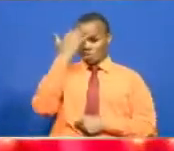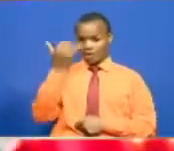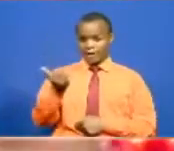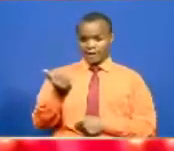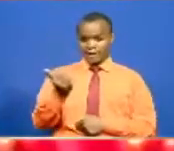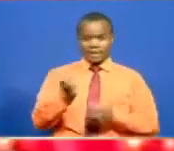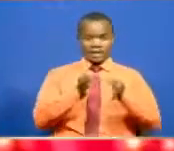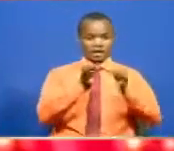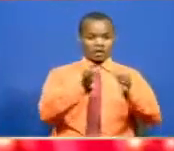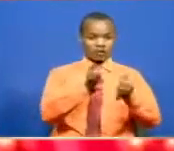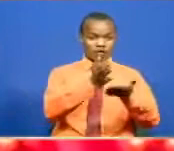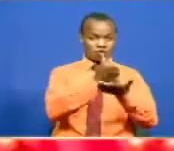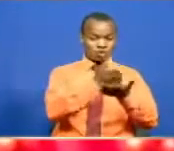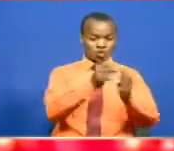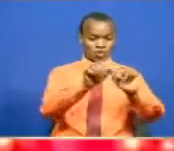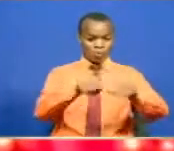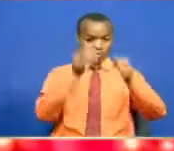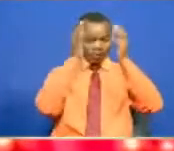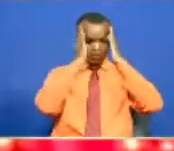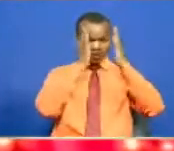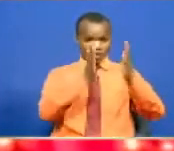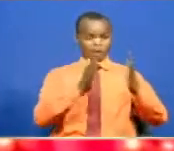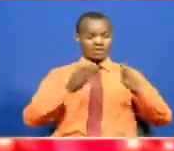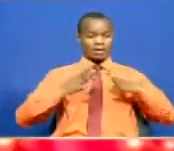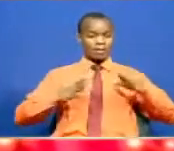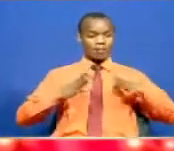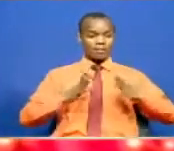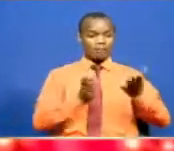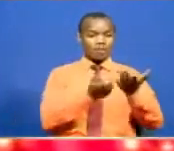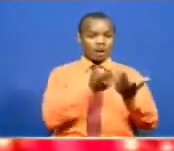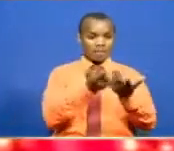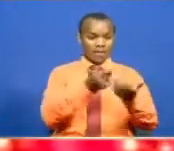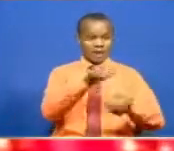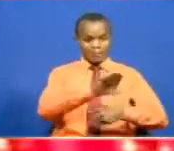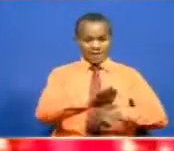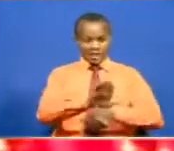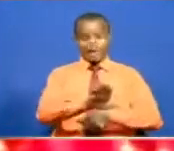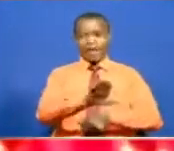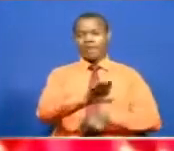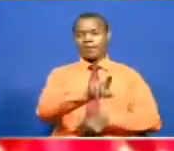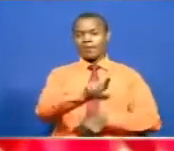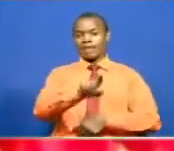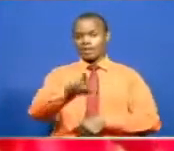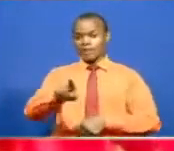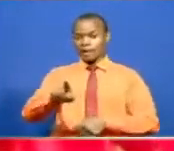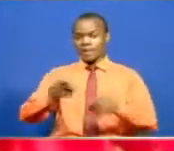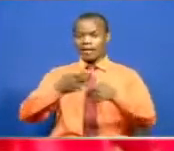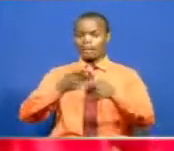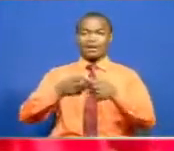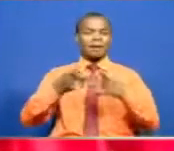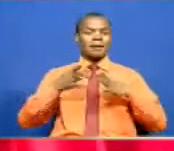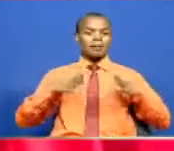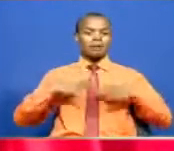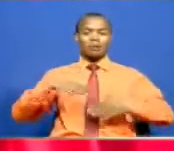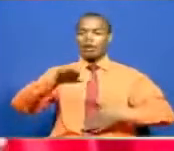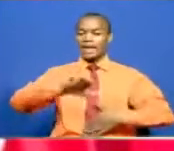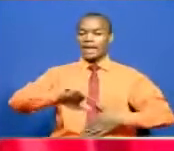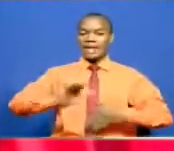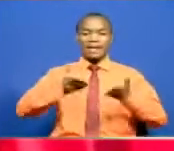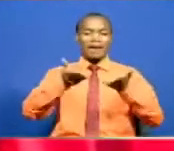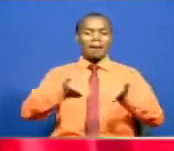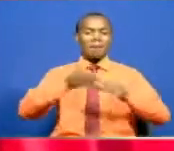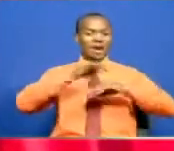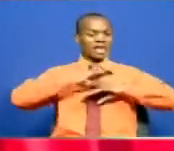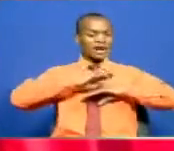tutaenda na idadi ya wingi wa watu peke yake, basi nyinyi idadi yenu haiwezi tosha